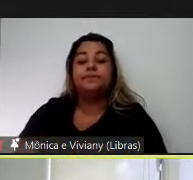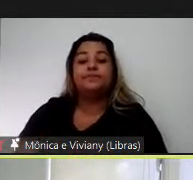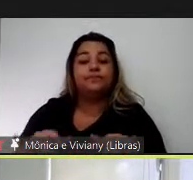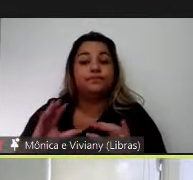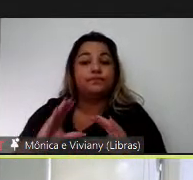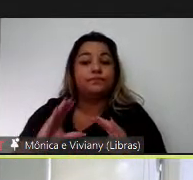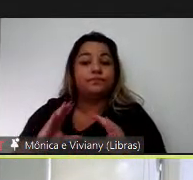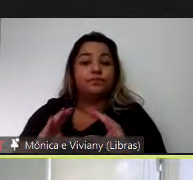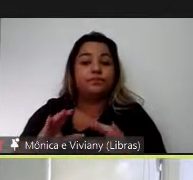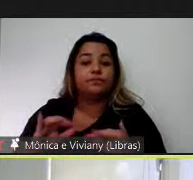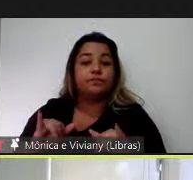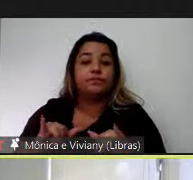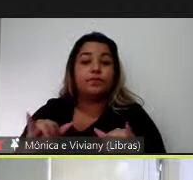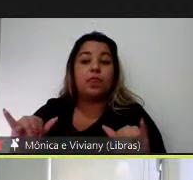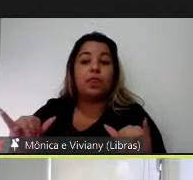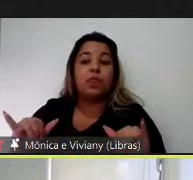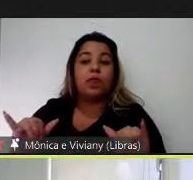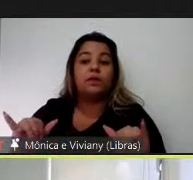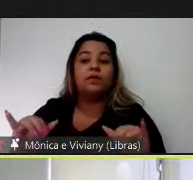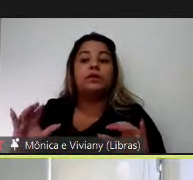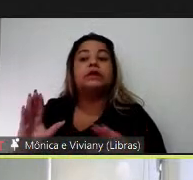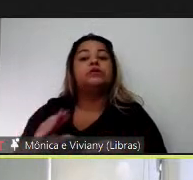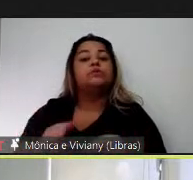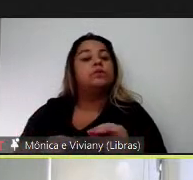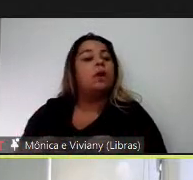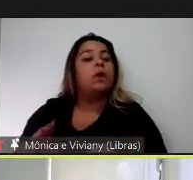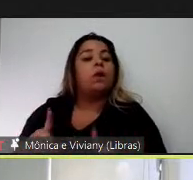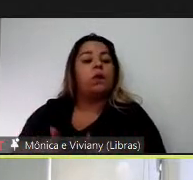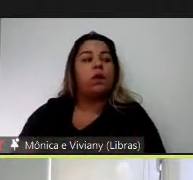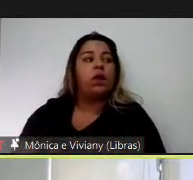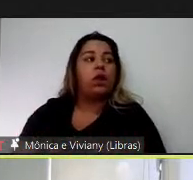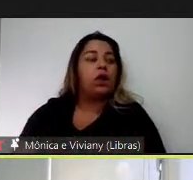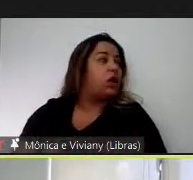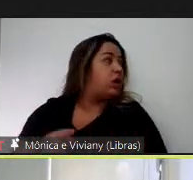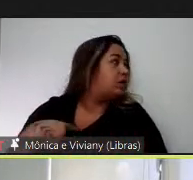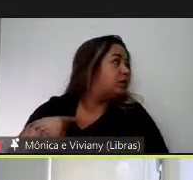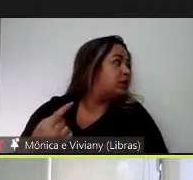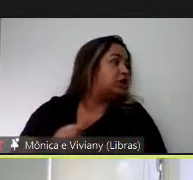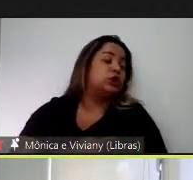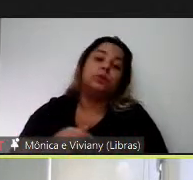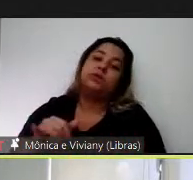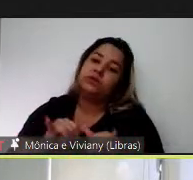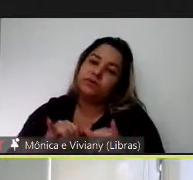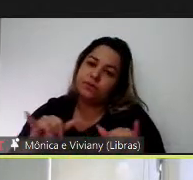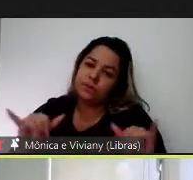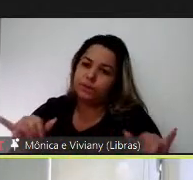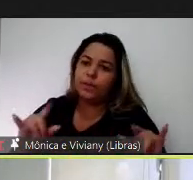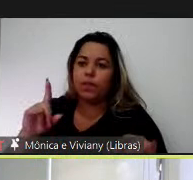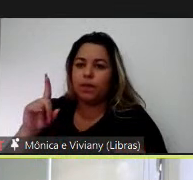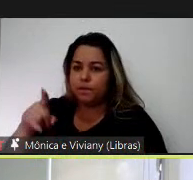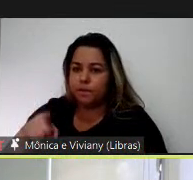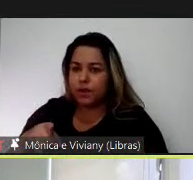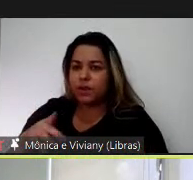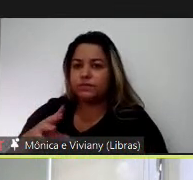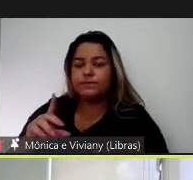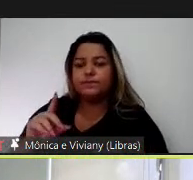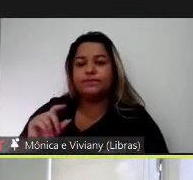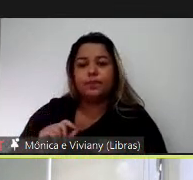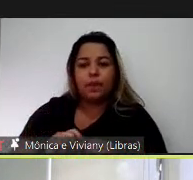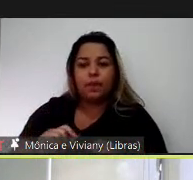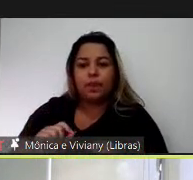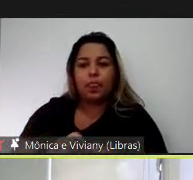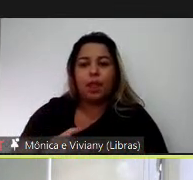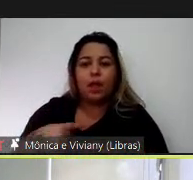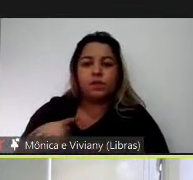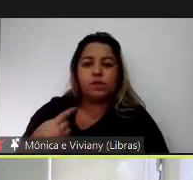The general coordination of information in primary care that cares of our information that